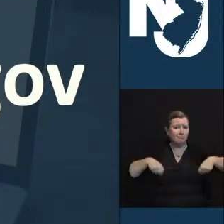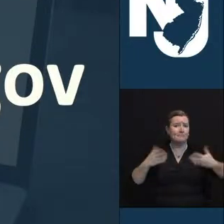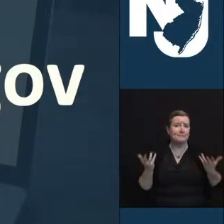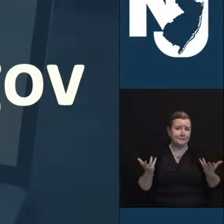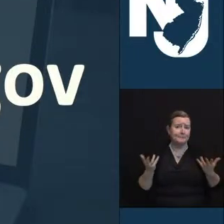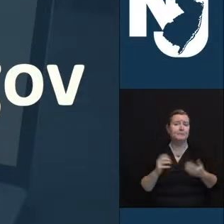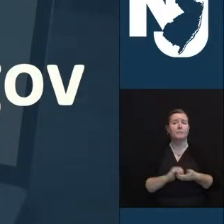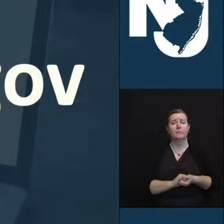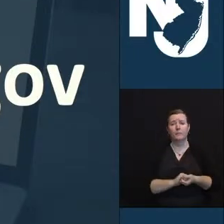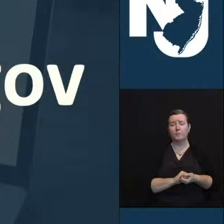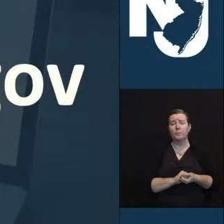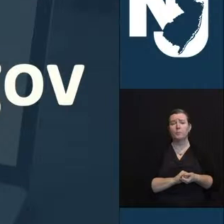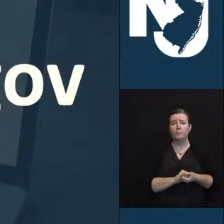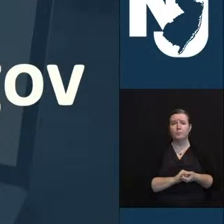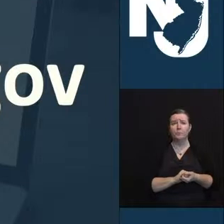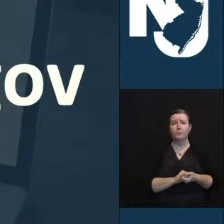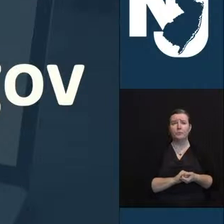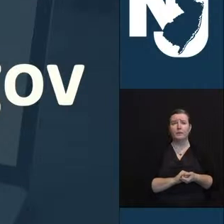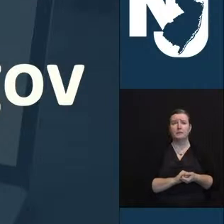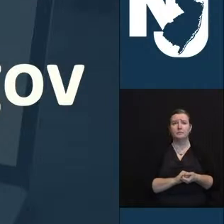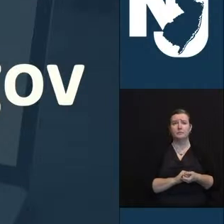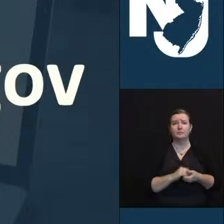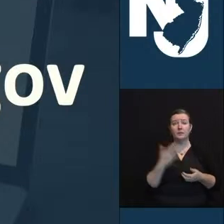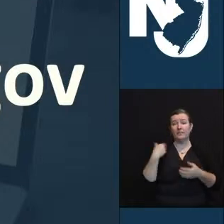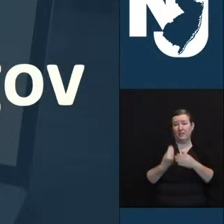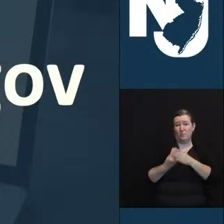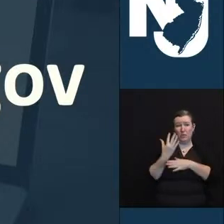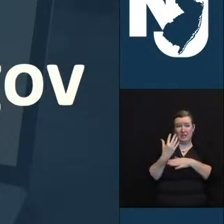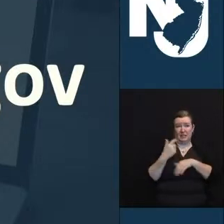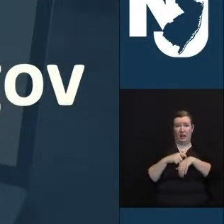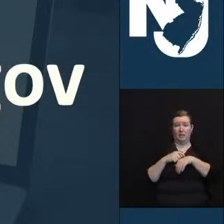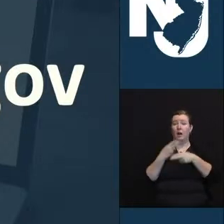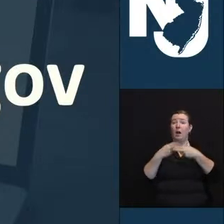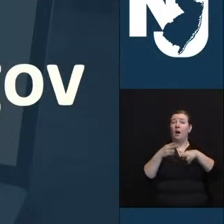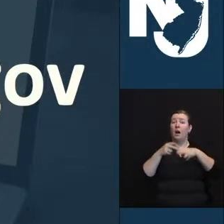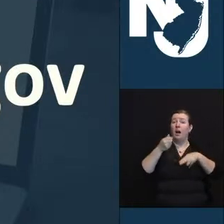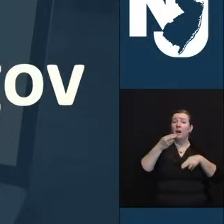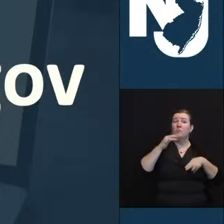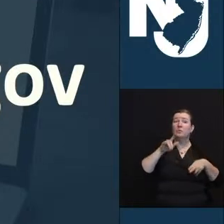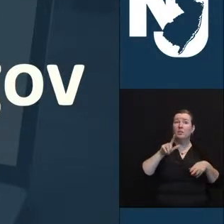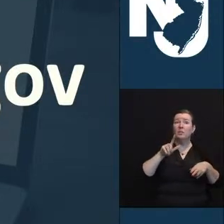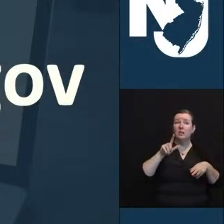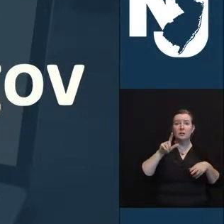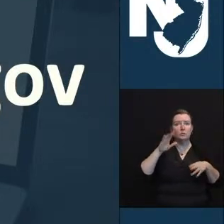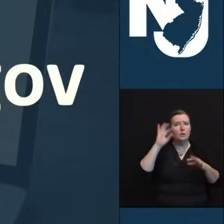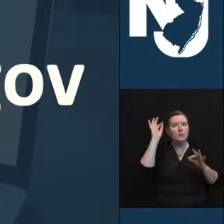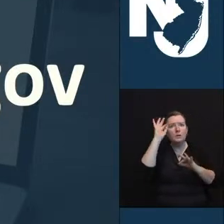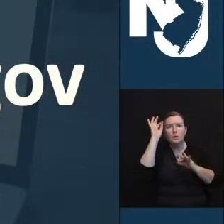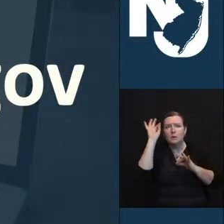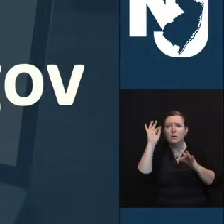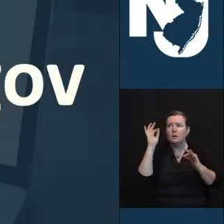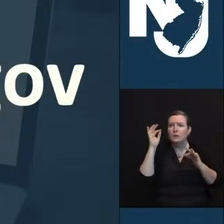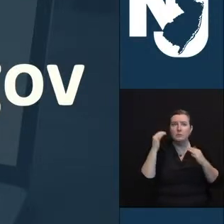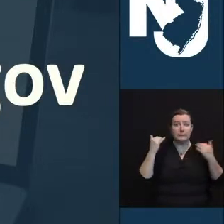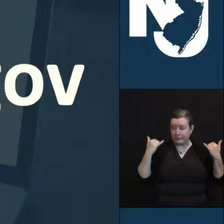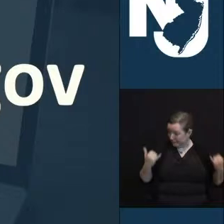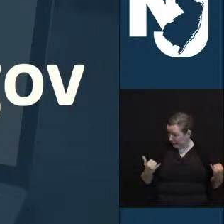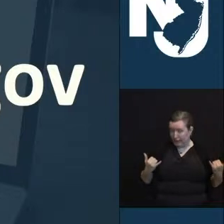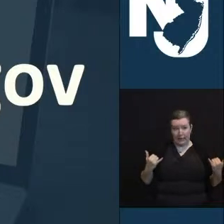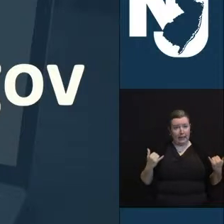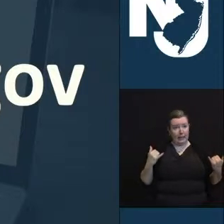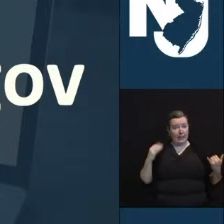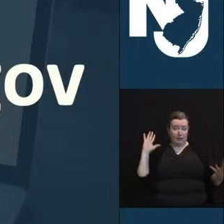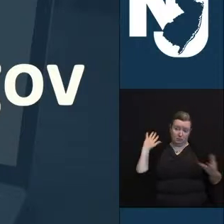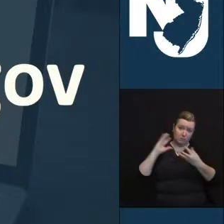virus, and we certainly didn't have months' worth of data to build from. Having this knowledge now is invaluable to